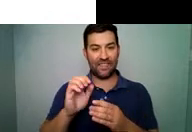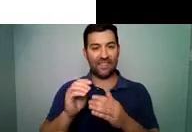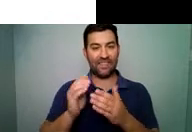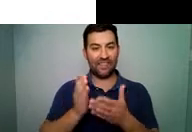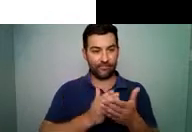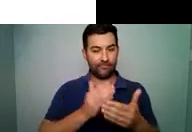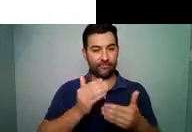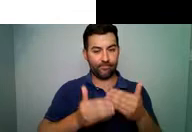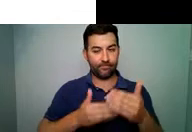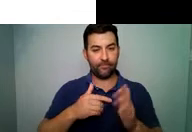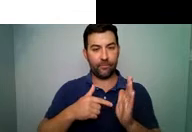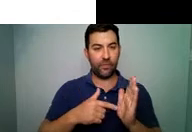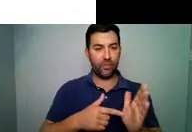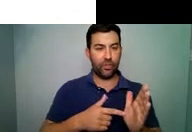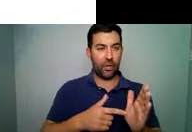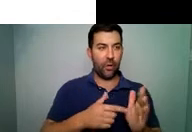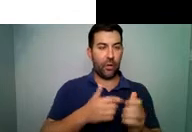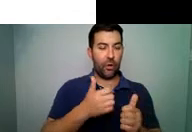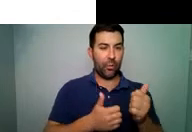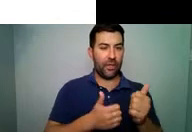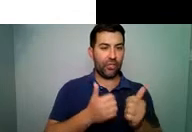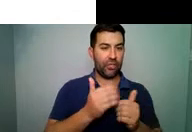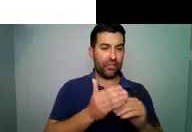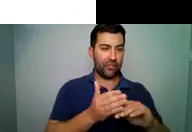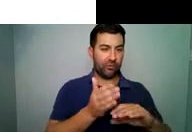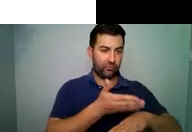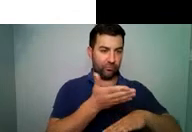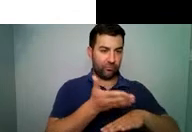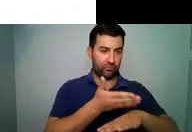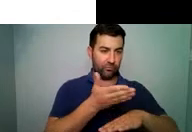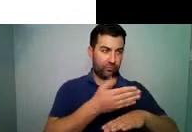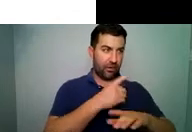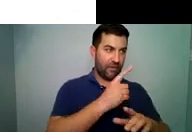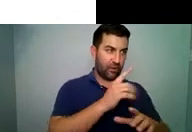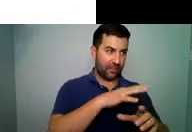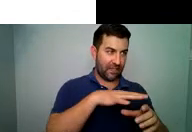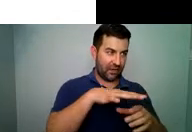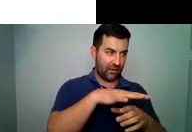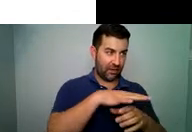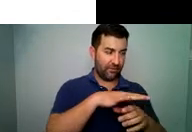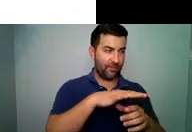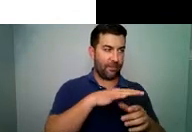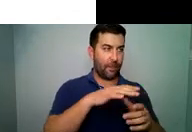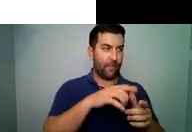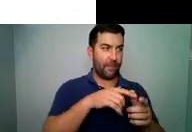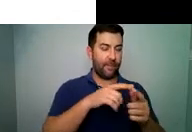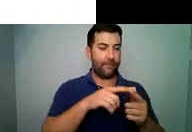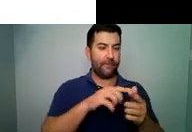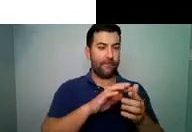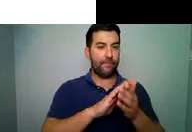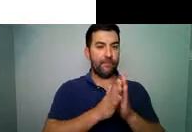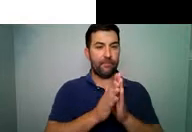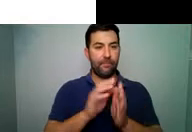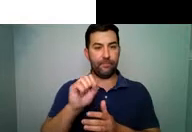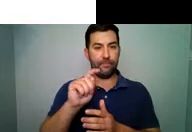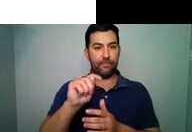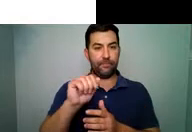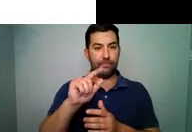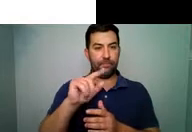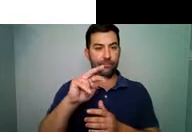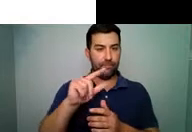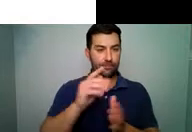part of the station would be worked on first, which would then be translated into kind of a staging plan, and